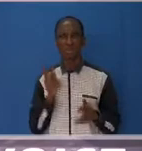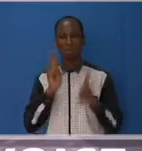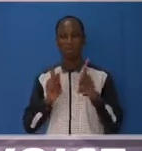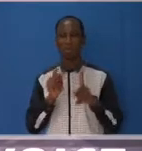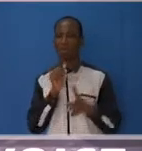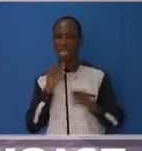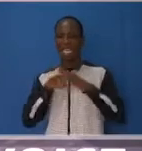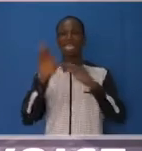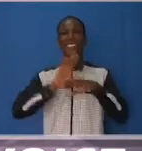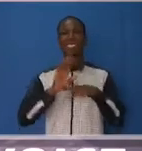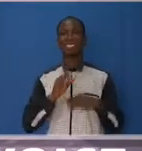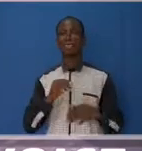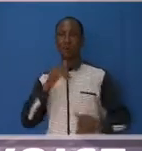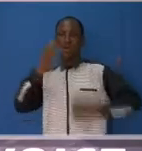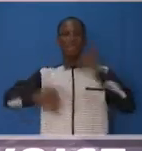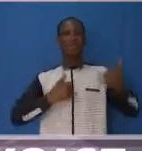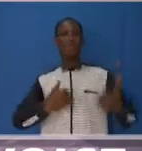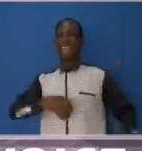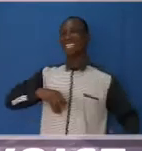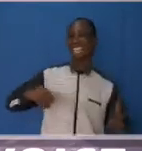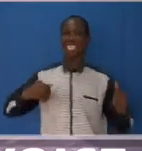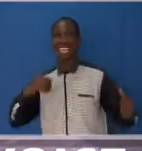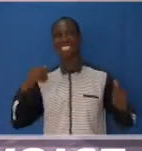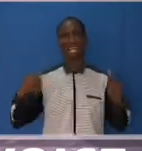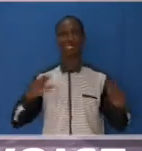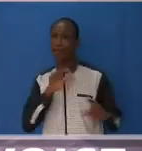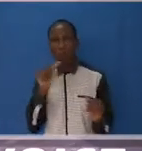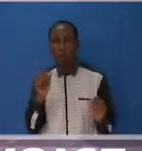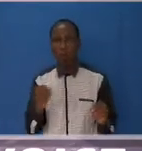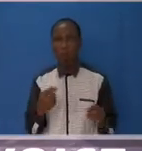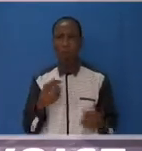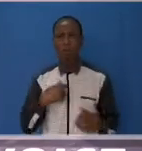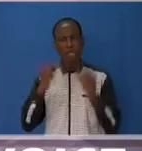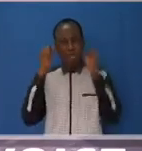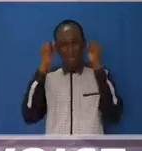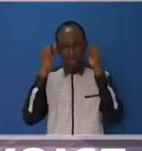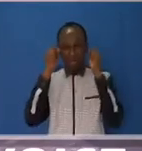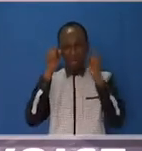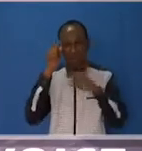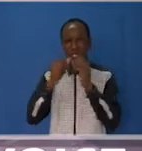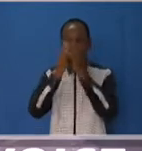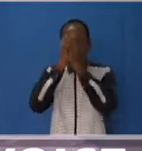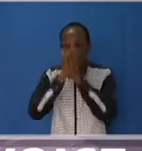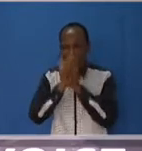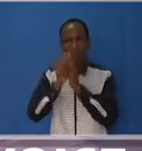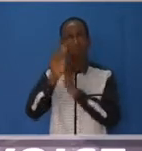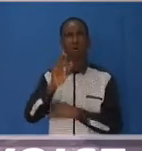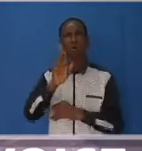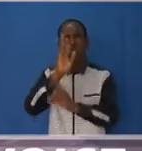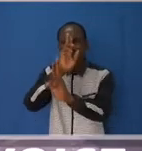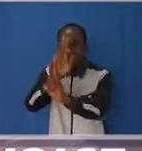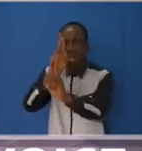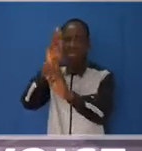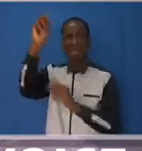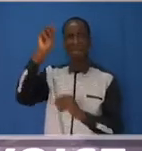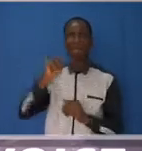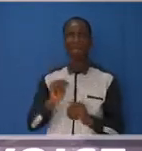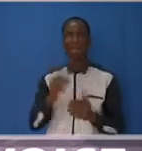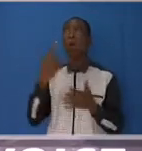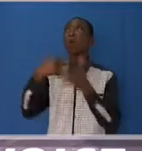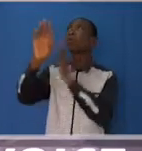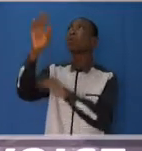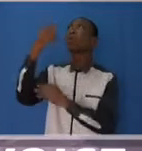ani ye kwa asori se ye de osori ekronkron ko ma yehu anyankopom na ne o nyankopom aka no na